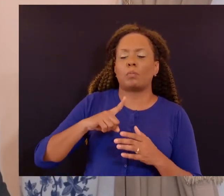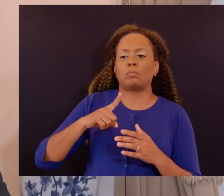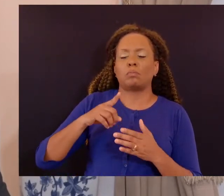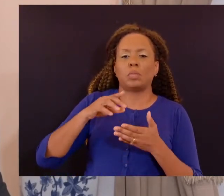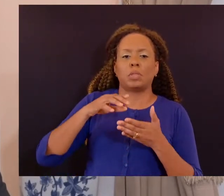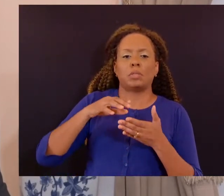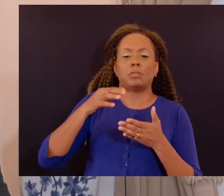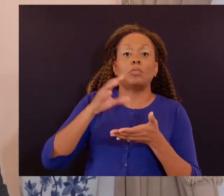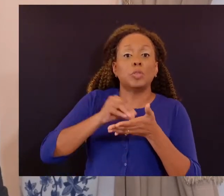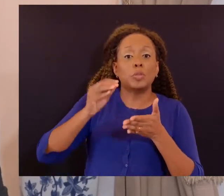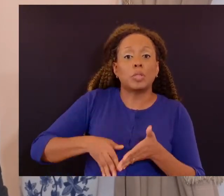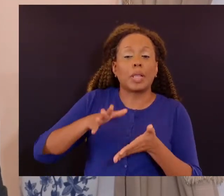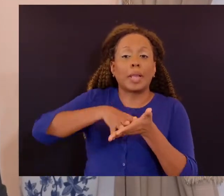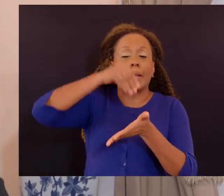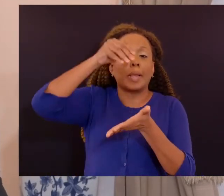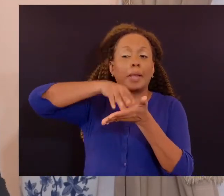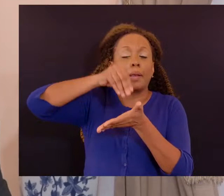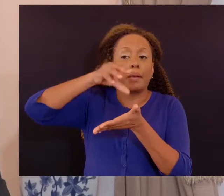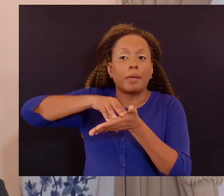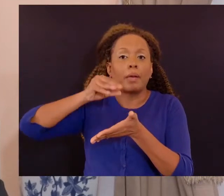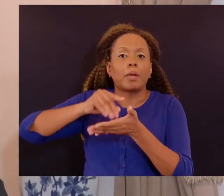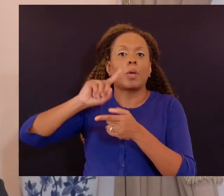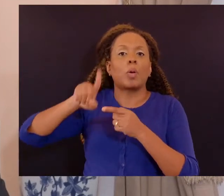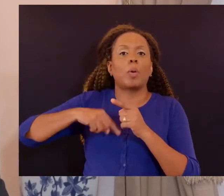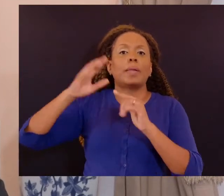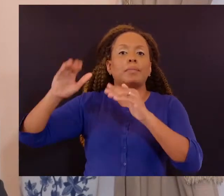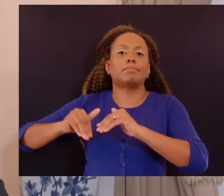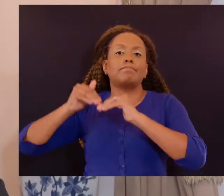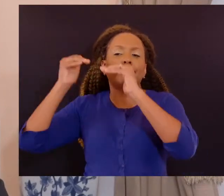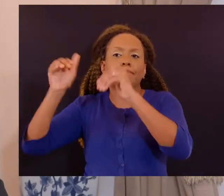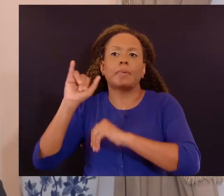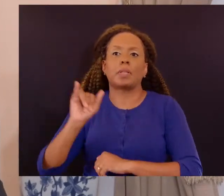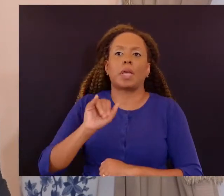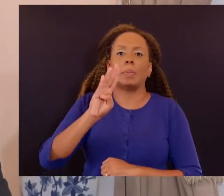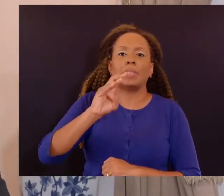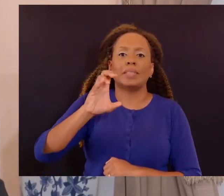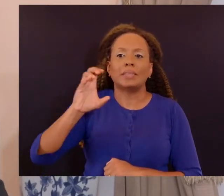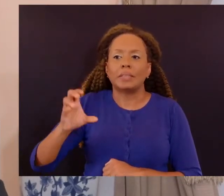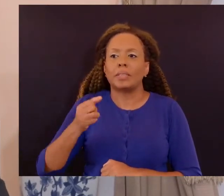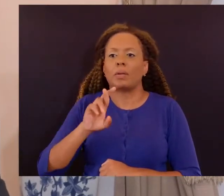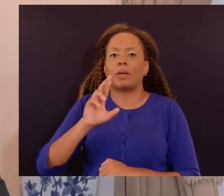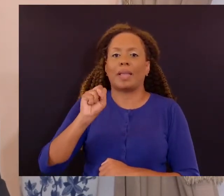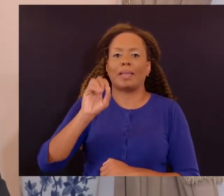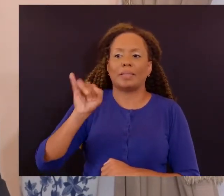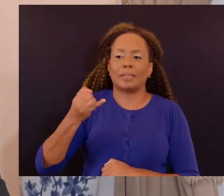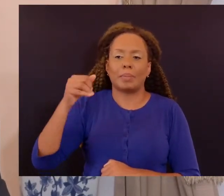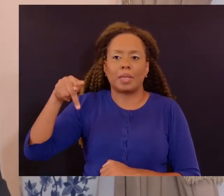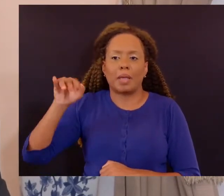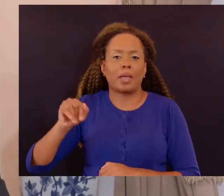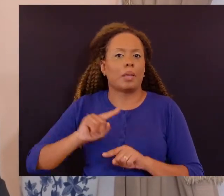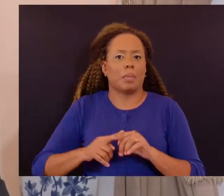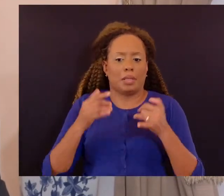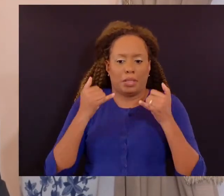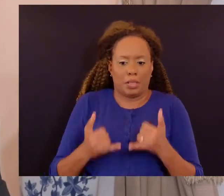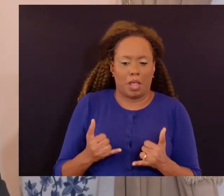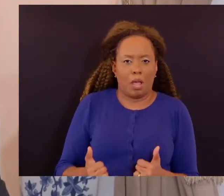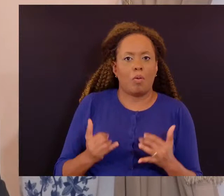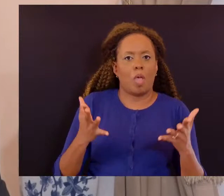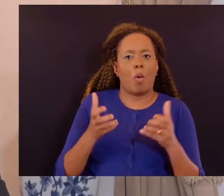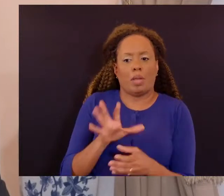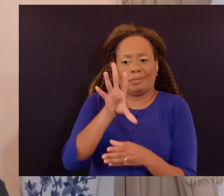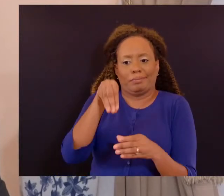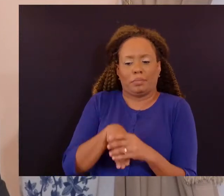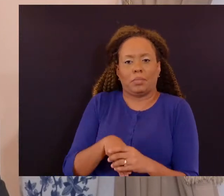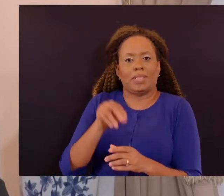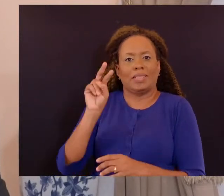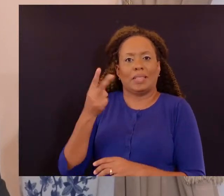that students who are good with their hands, students who are gifted in the arts, that they have an opportunity, not when they finish school, but that they have